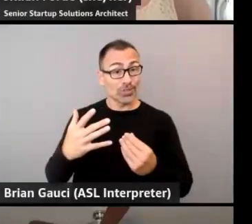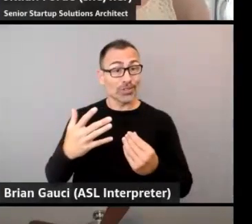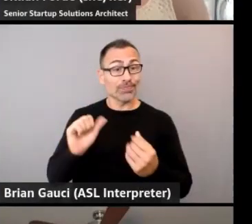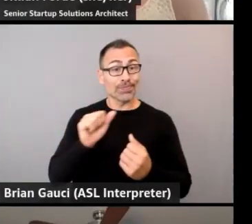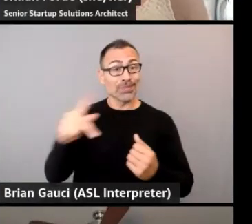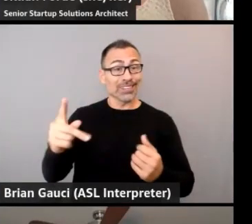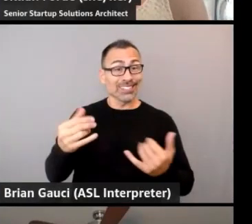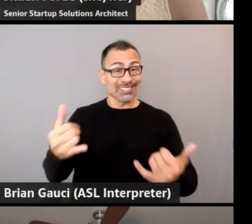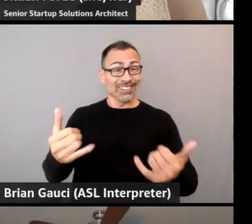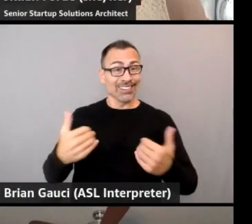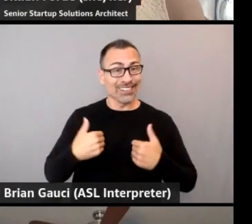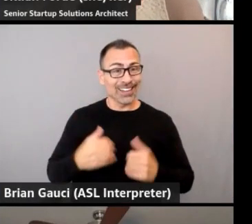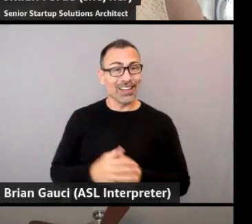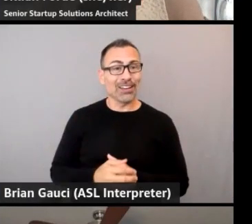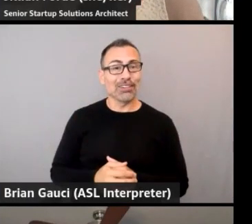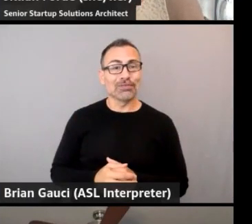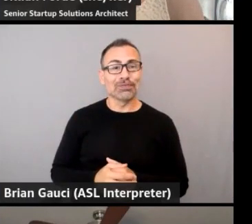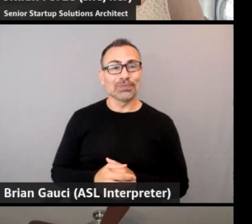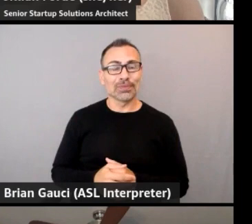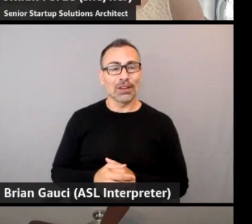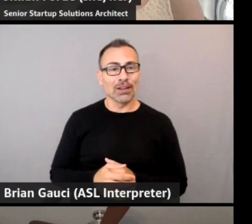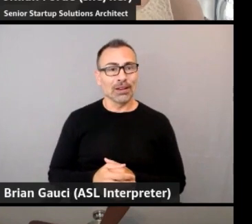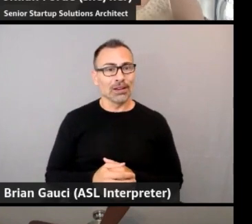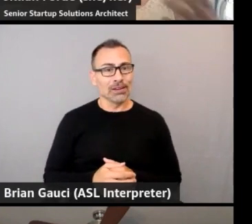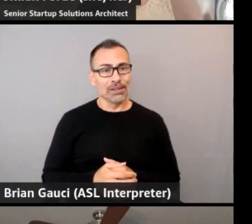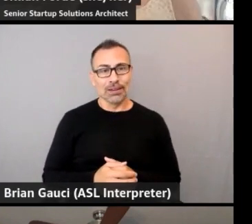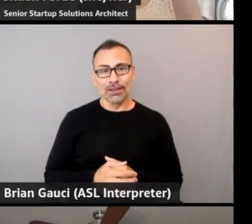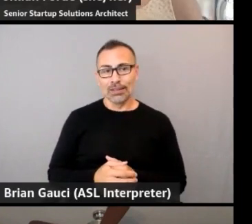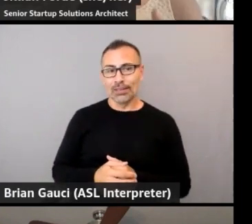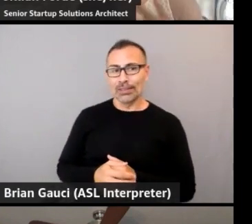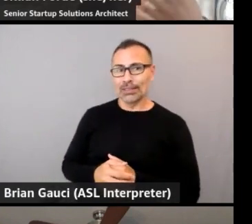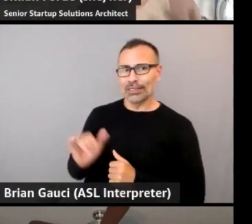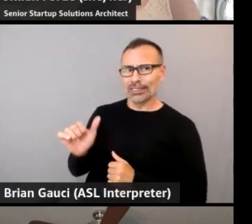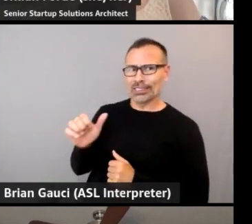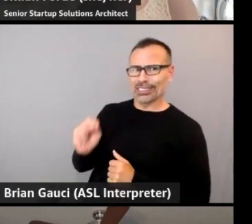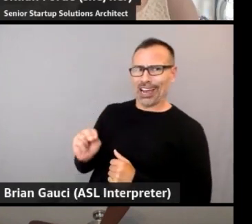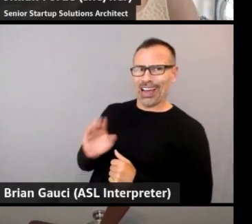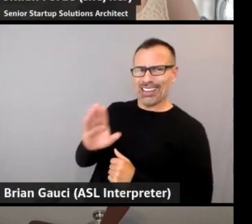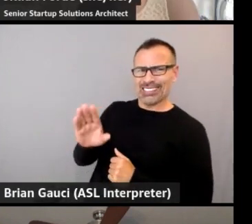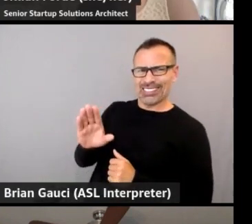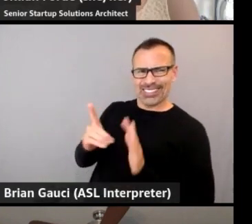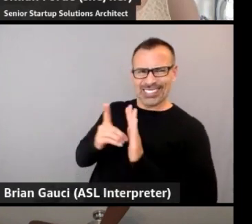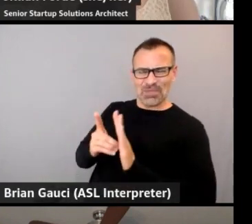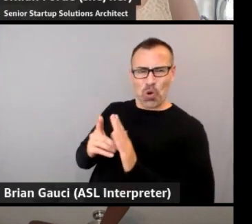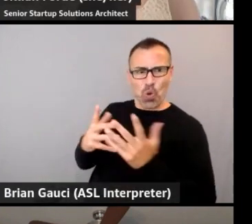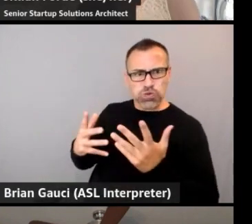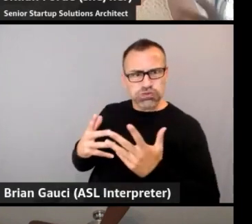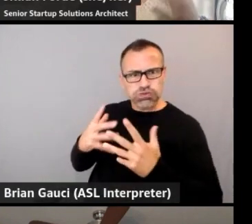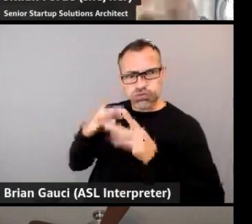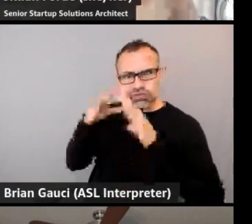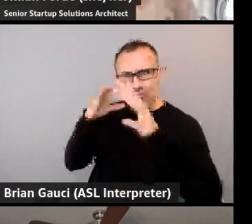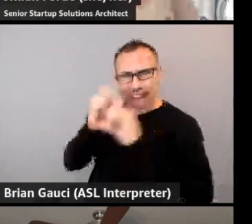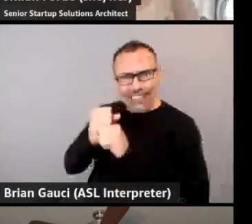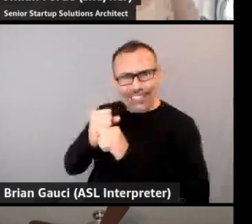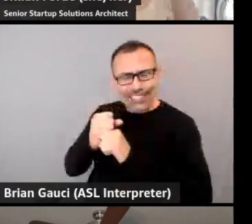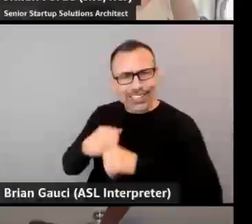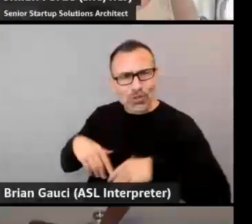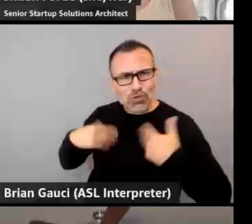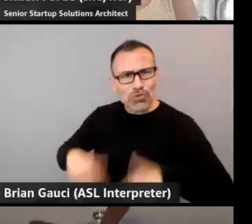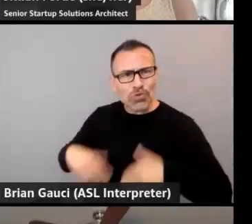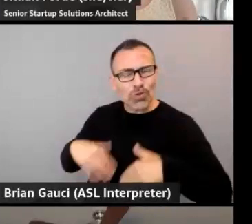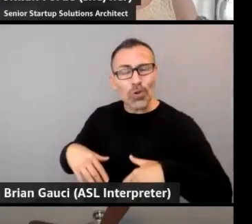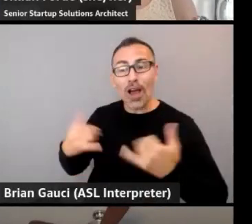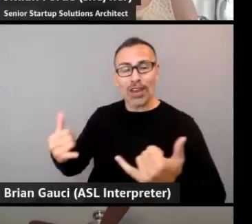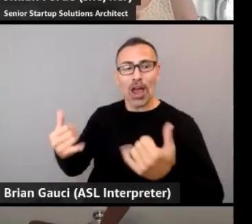John, this demo was just so fascinating. I know now there's so many people who are really learning about